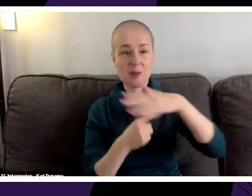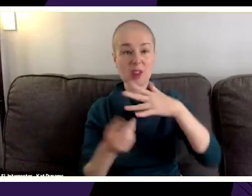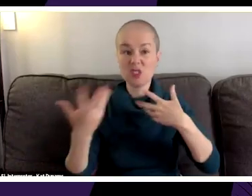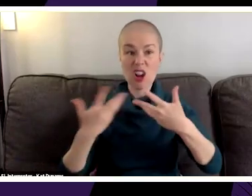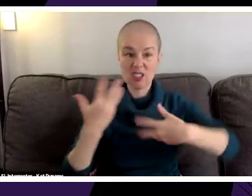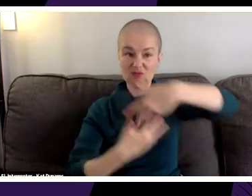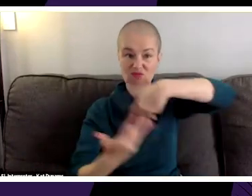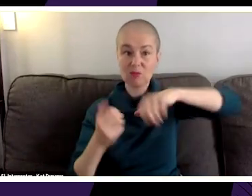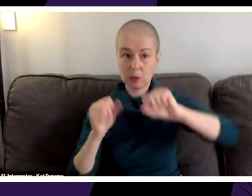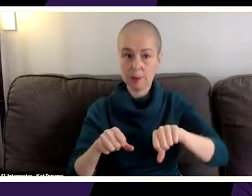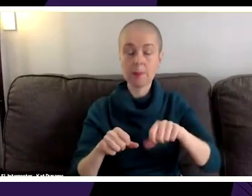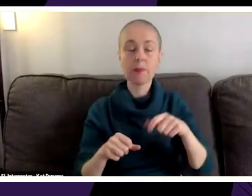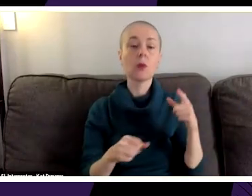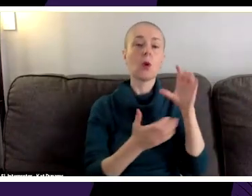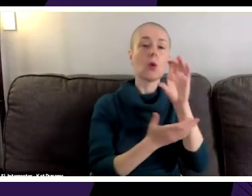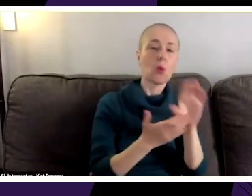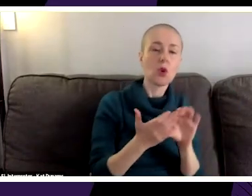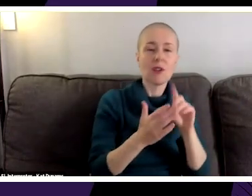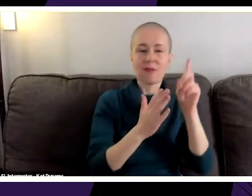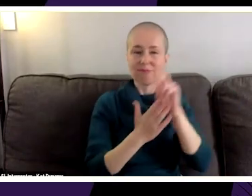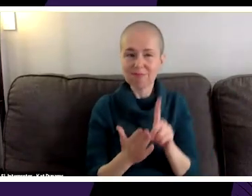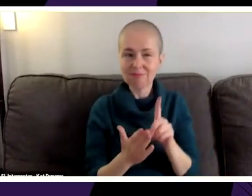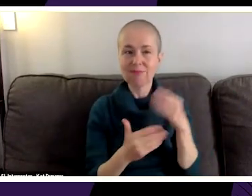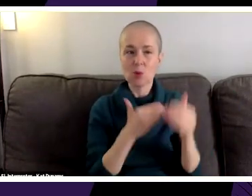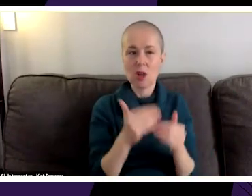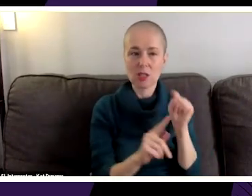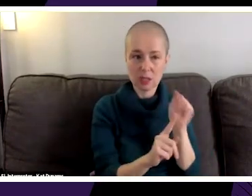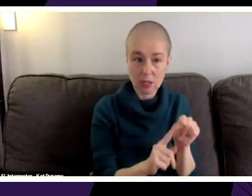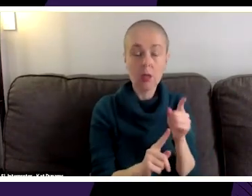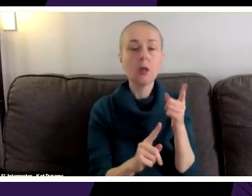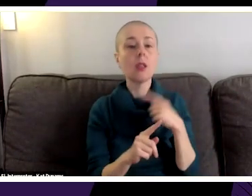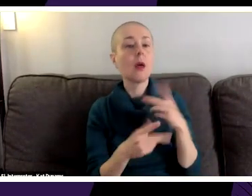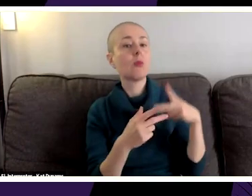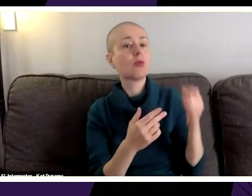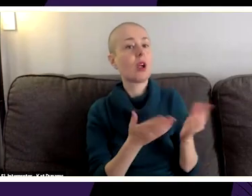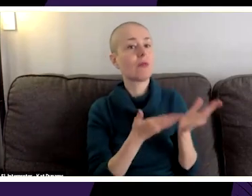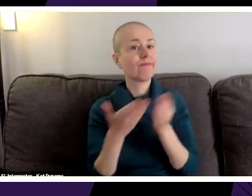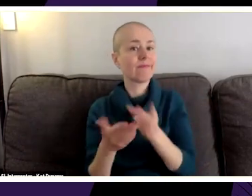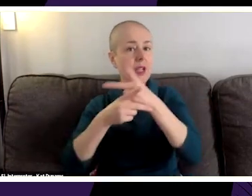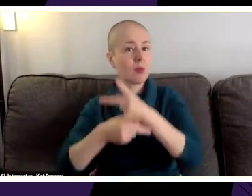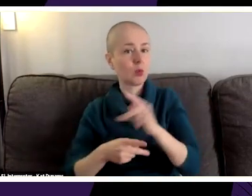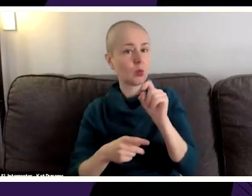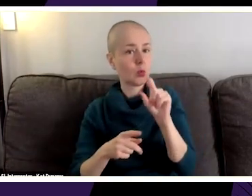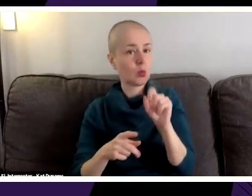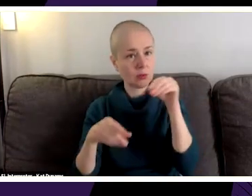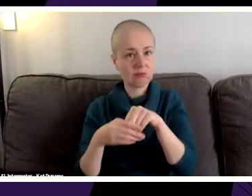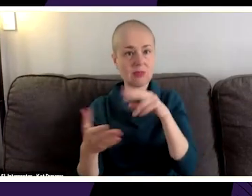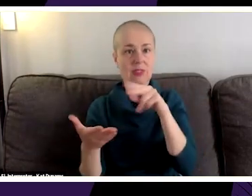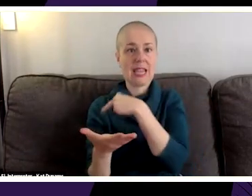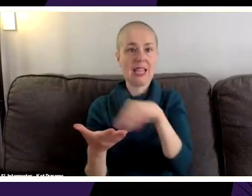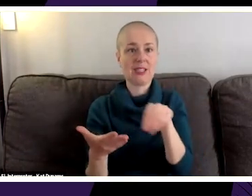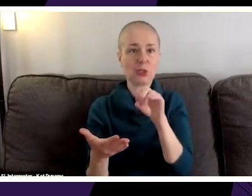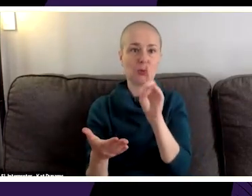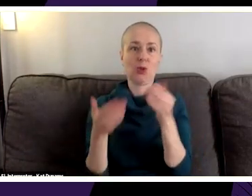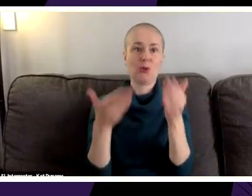itself as a choreographic process, the project brings computational tools directly into the dance studio. All right,